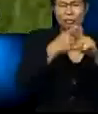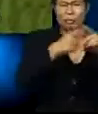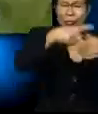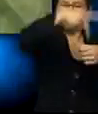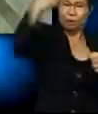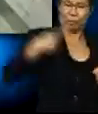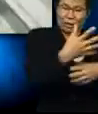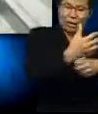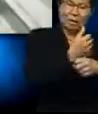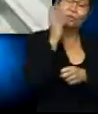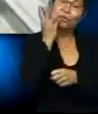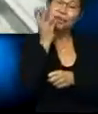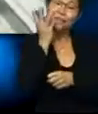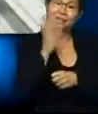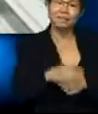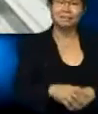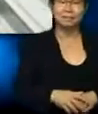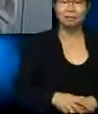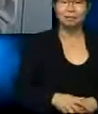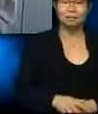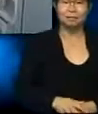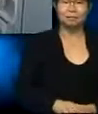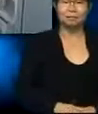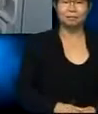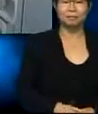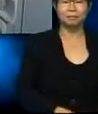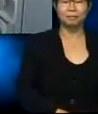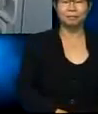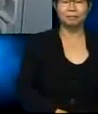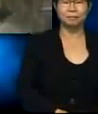From paddy, we get rice.